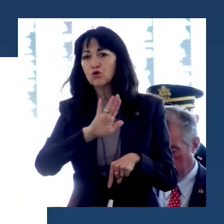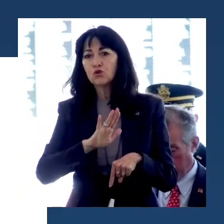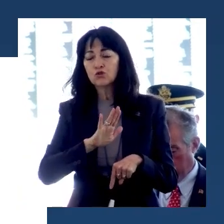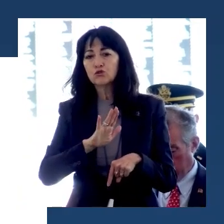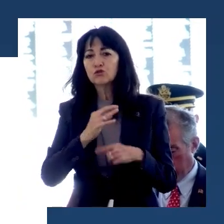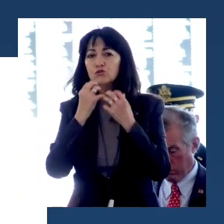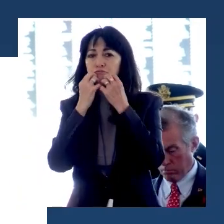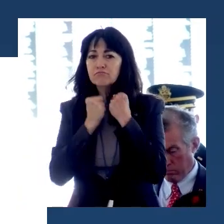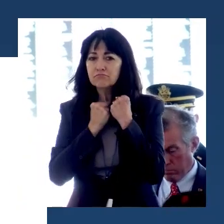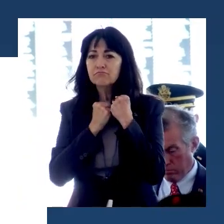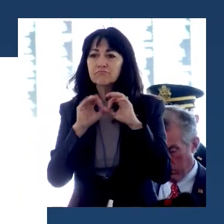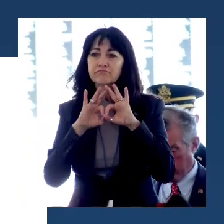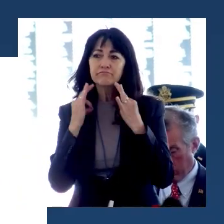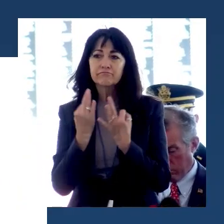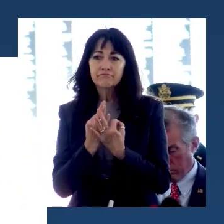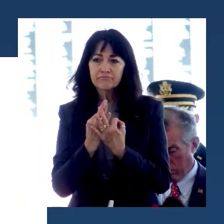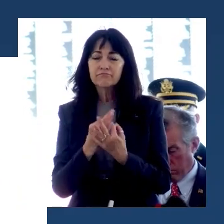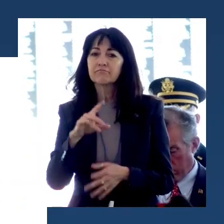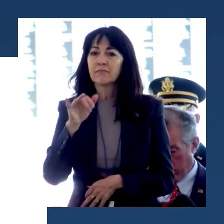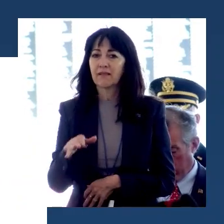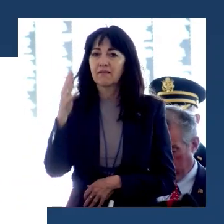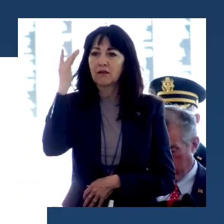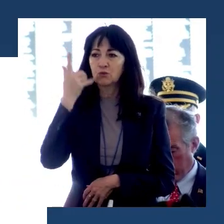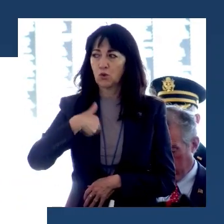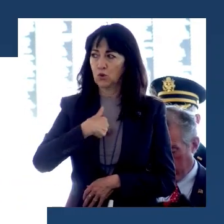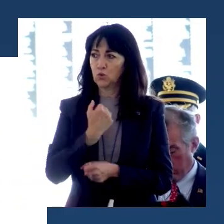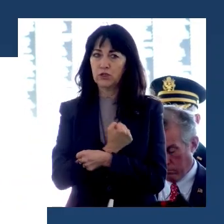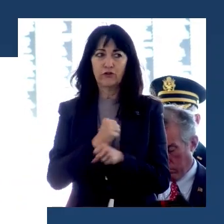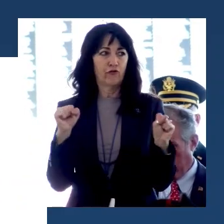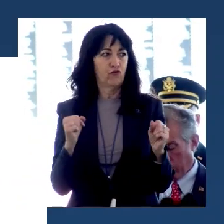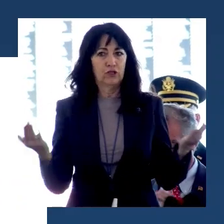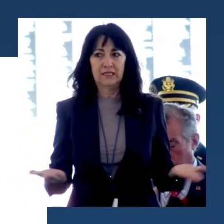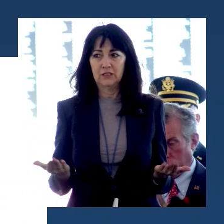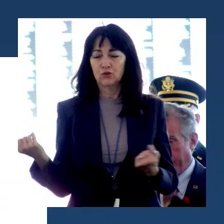service was why we are free and here today. Thank you.